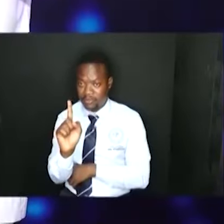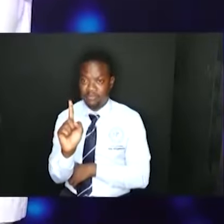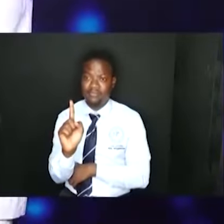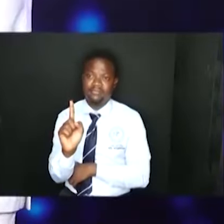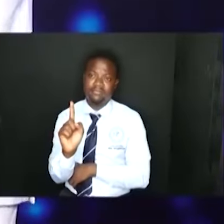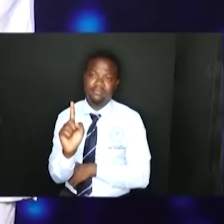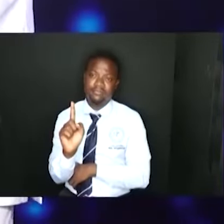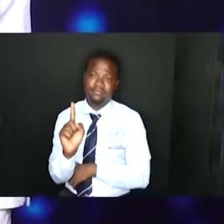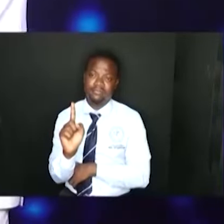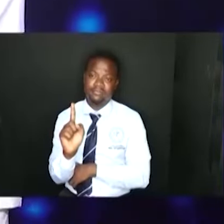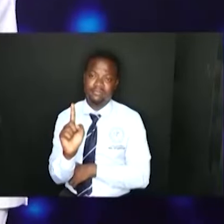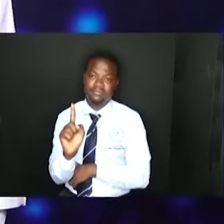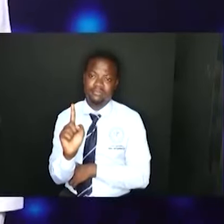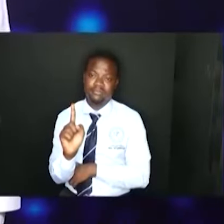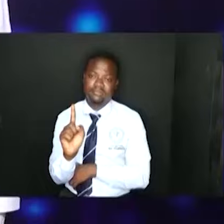one.